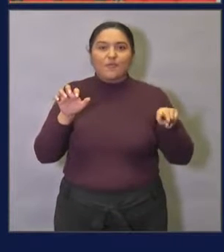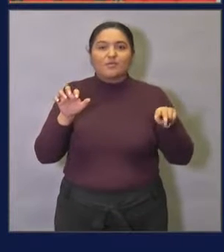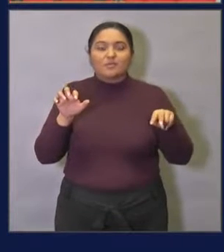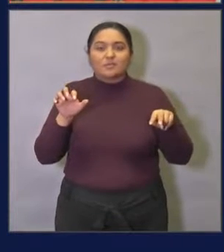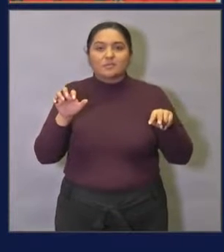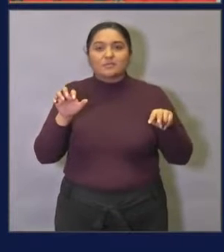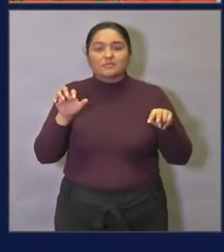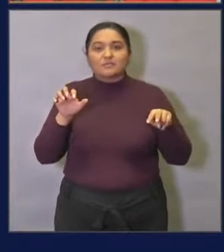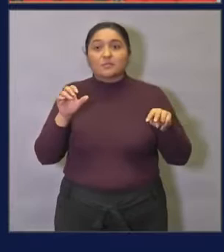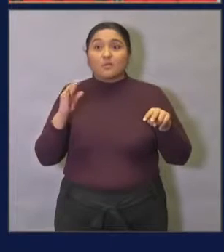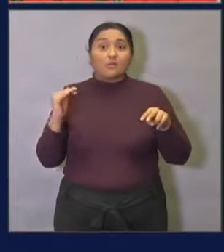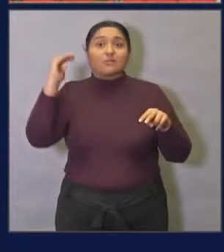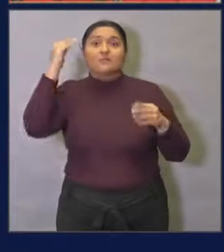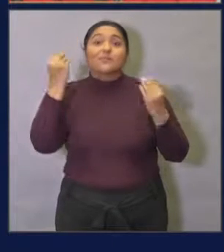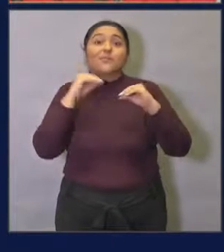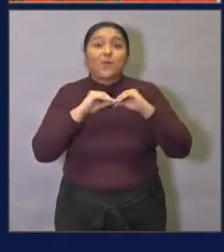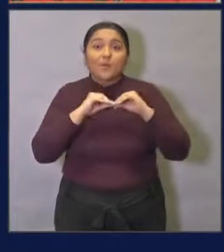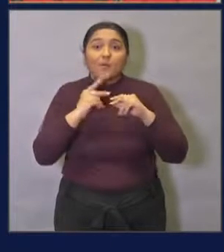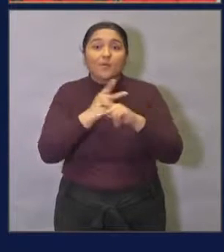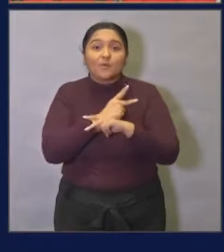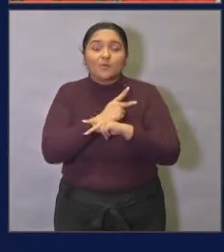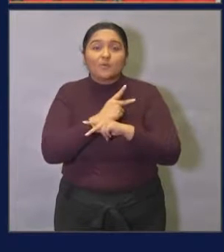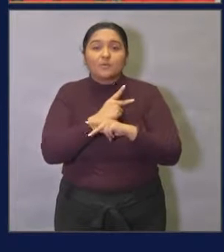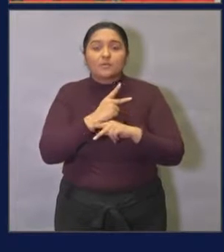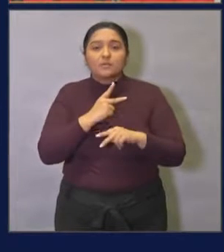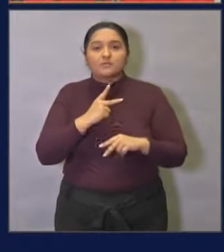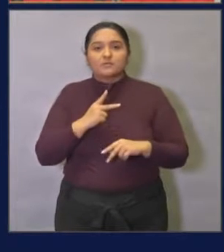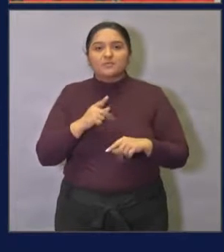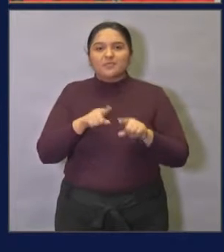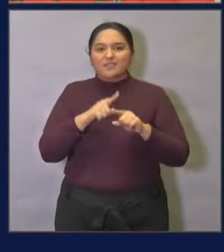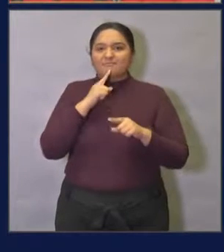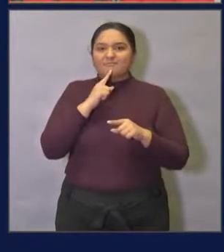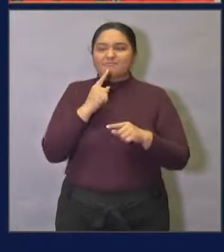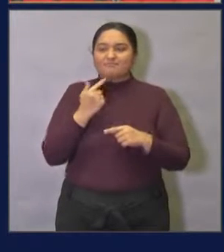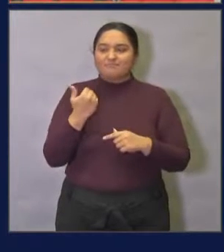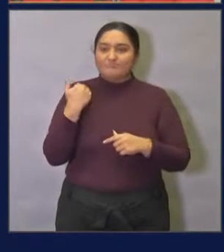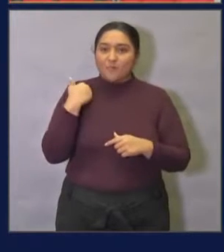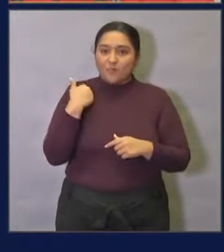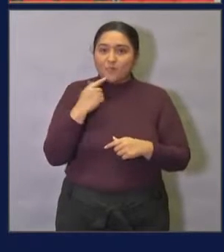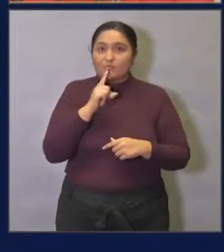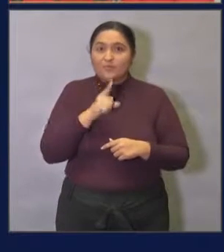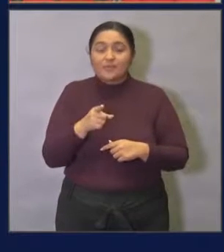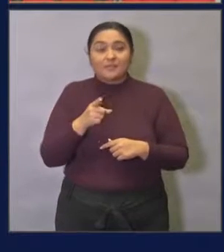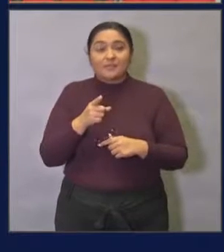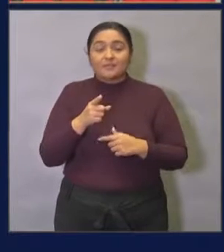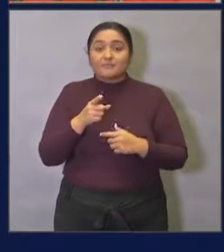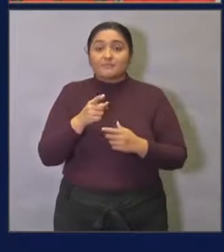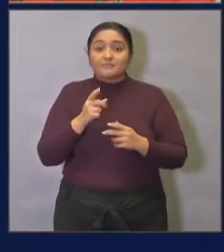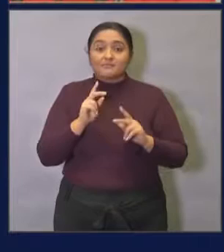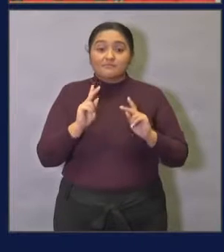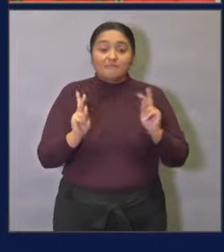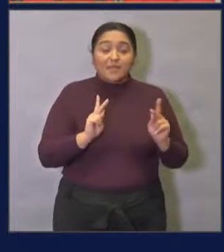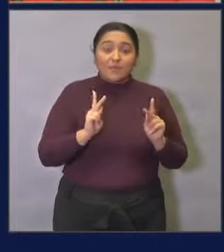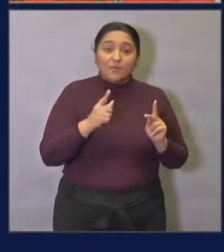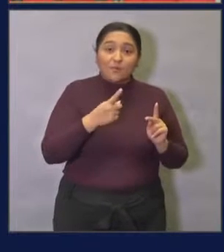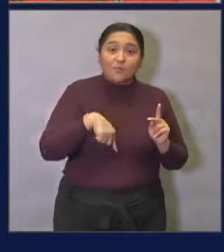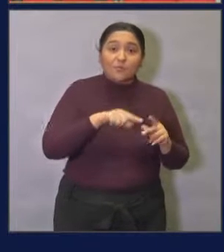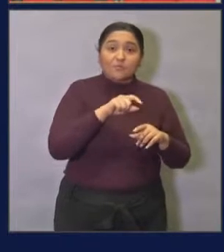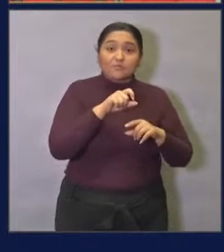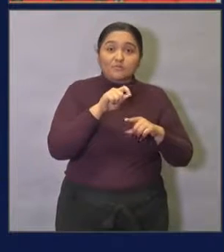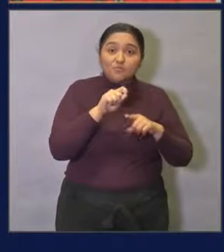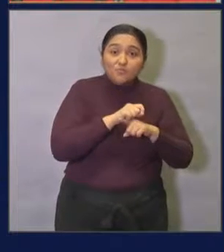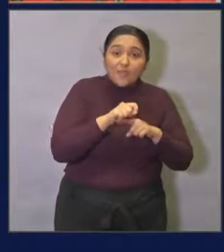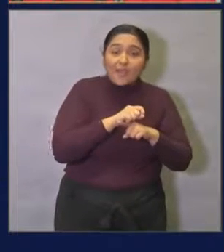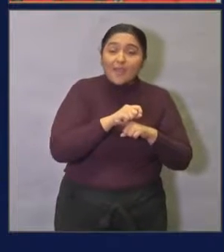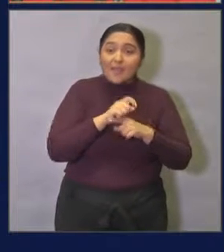by 1,000 or more. As I mentioned before, there is simply a limit to the number of people who can safely receive intensive